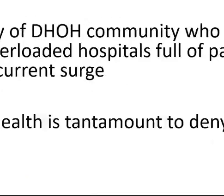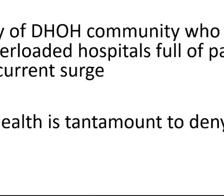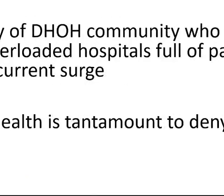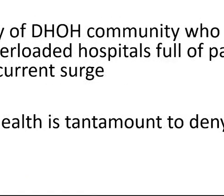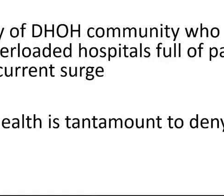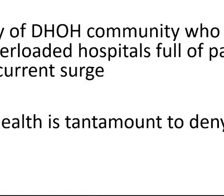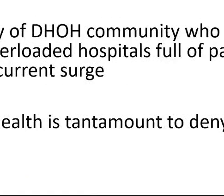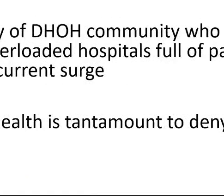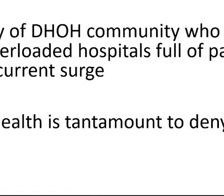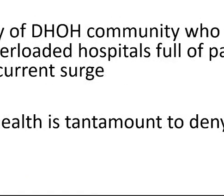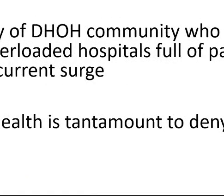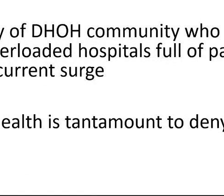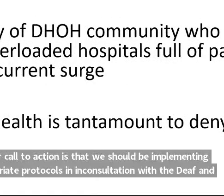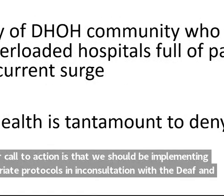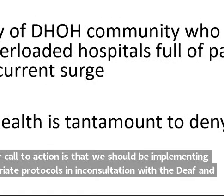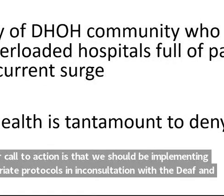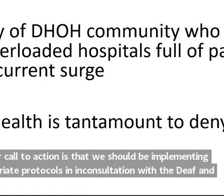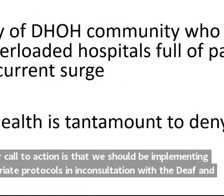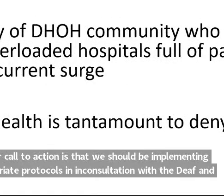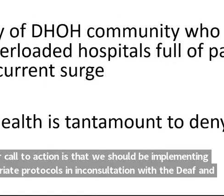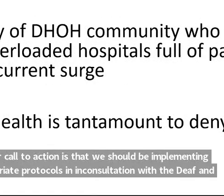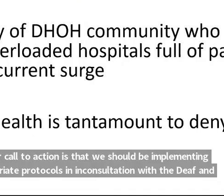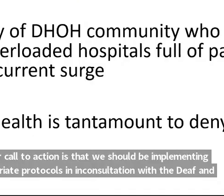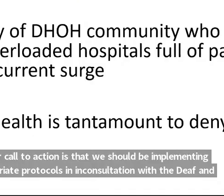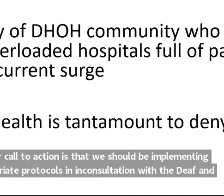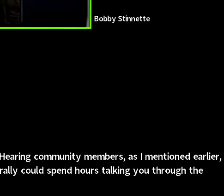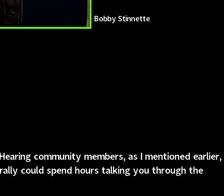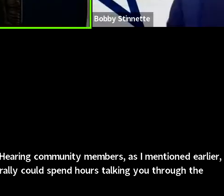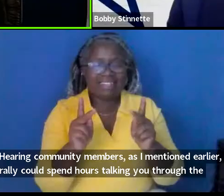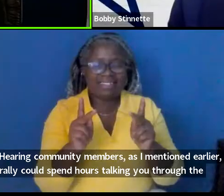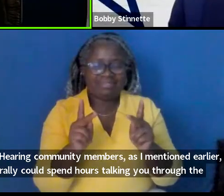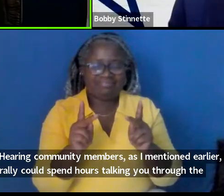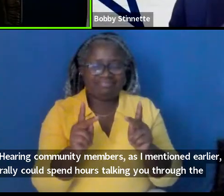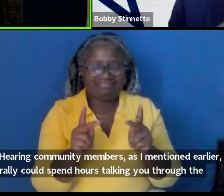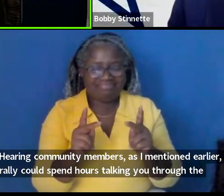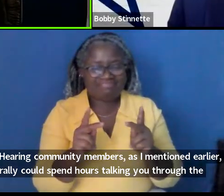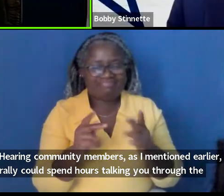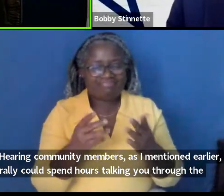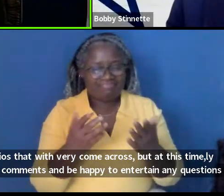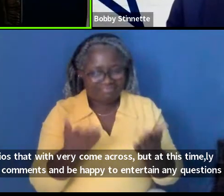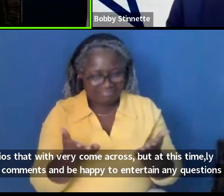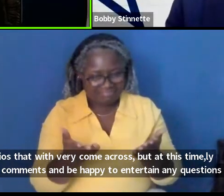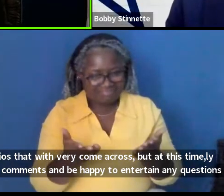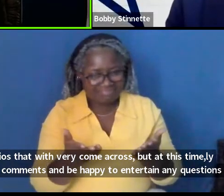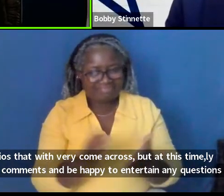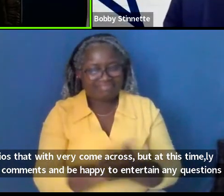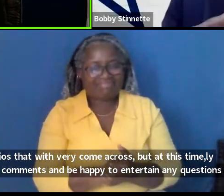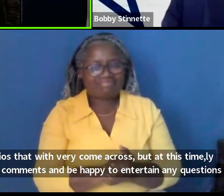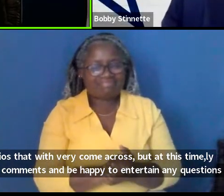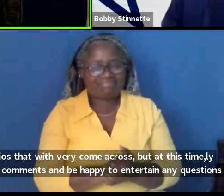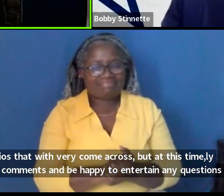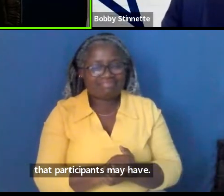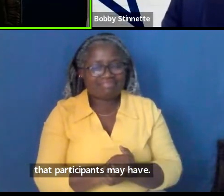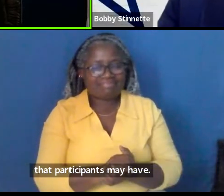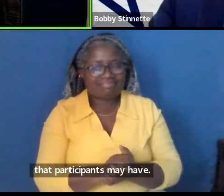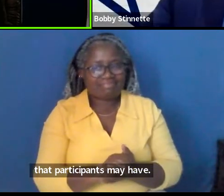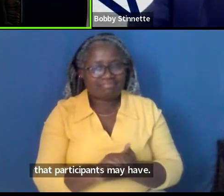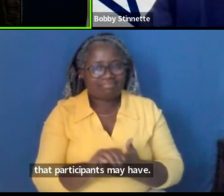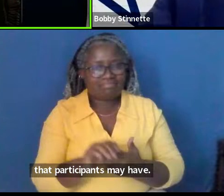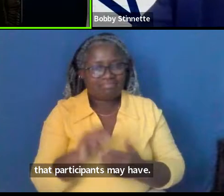Okay. So it looks like we're at a point that we're running out of